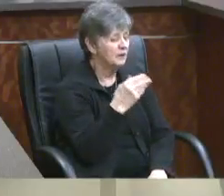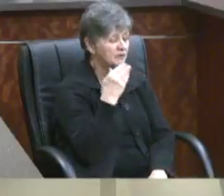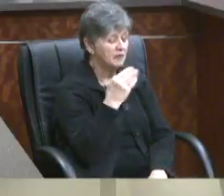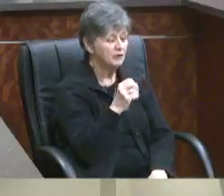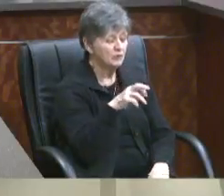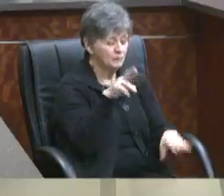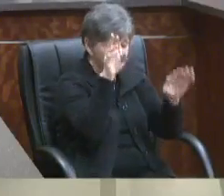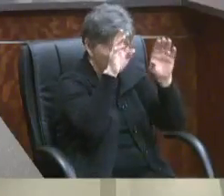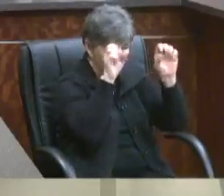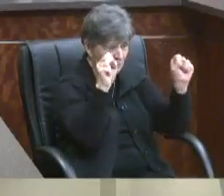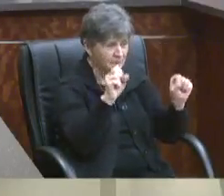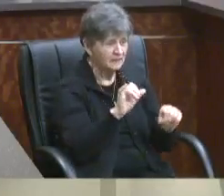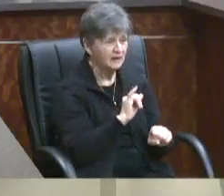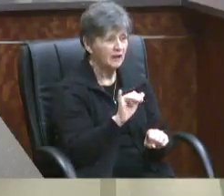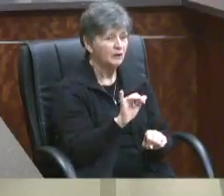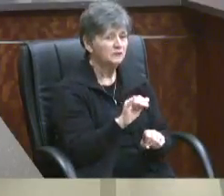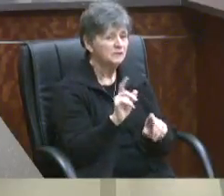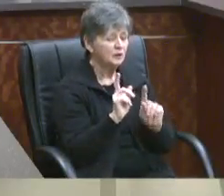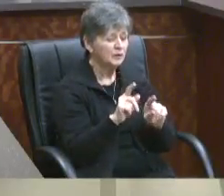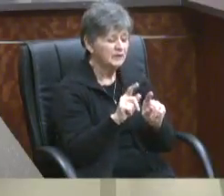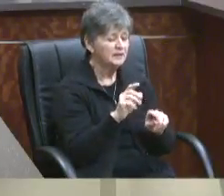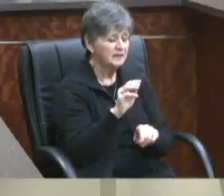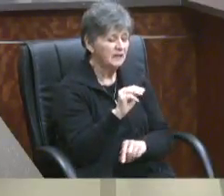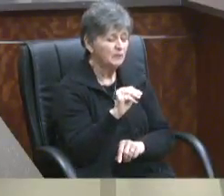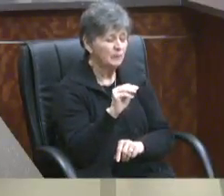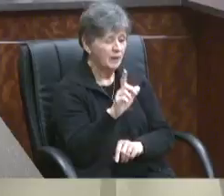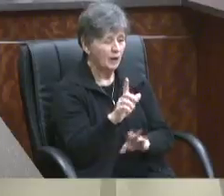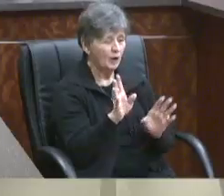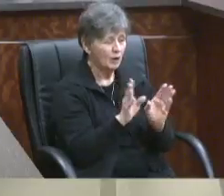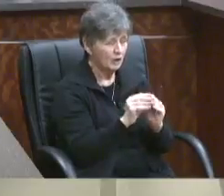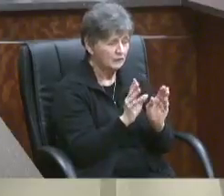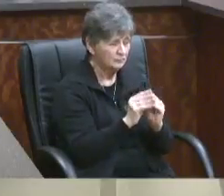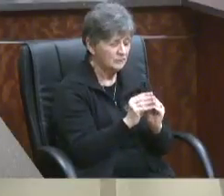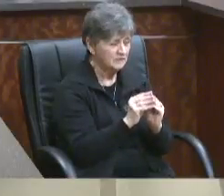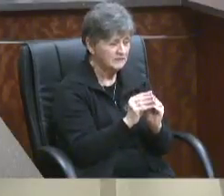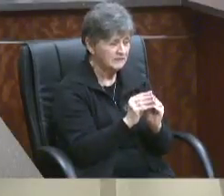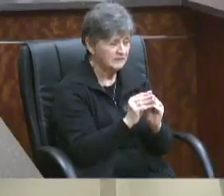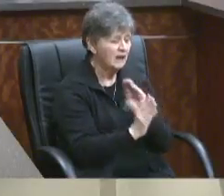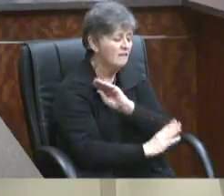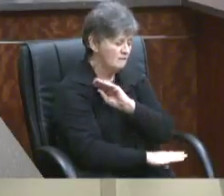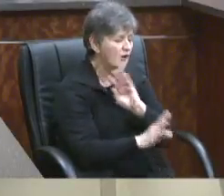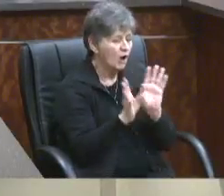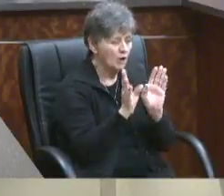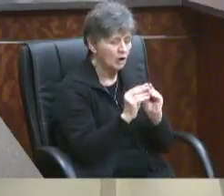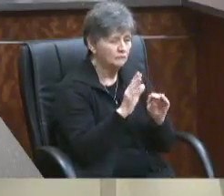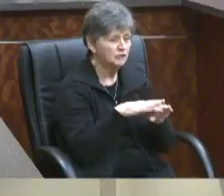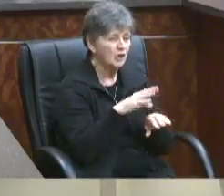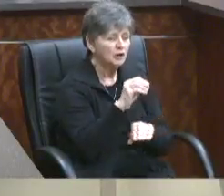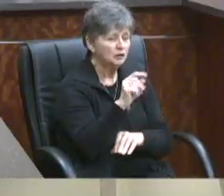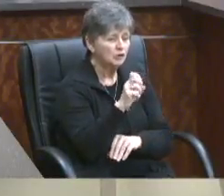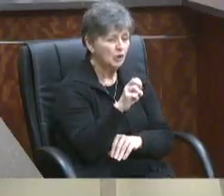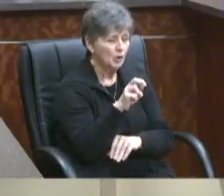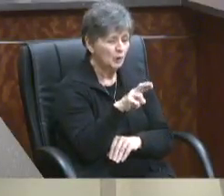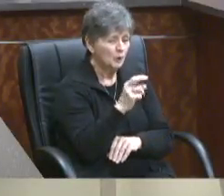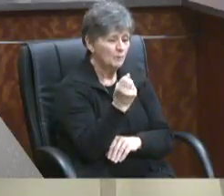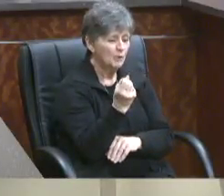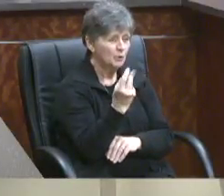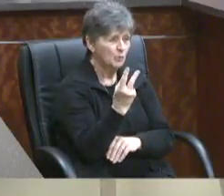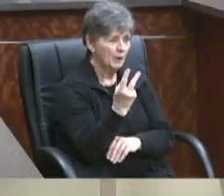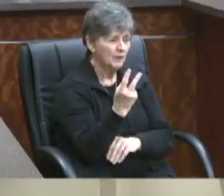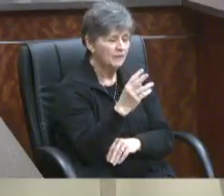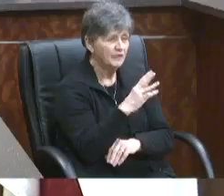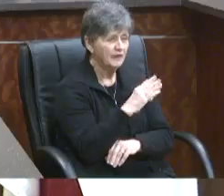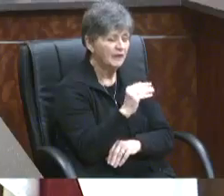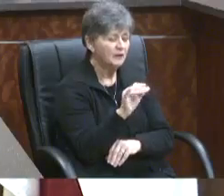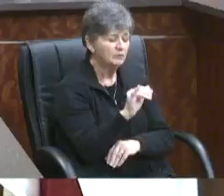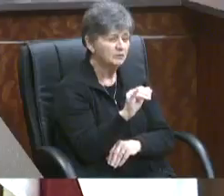also had the opportunity to attend the Maryland Municipal League Conference, fall conference on October 11th, October 12th. And also on